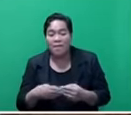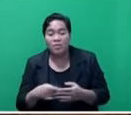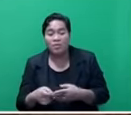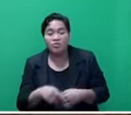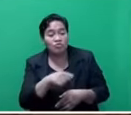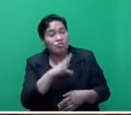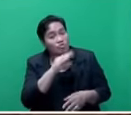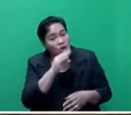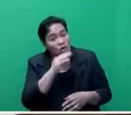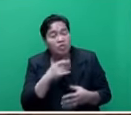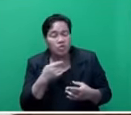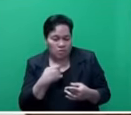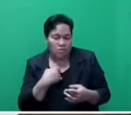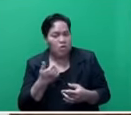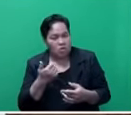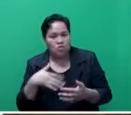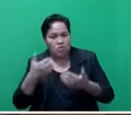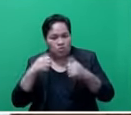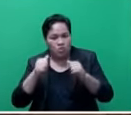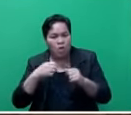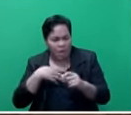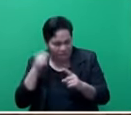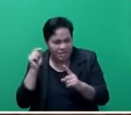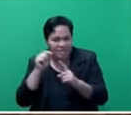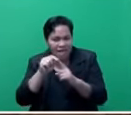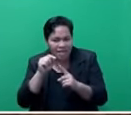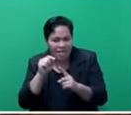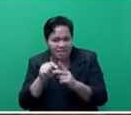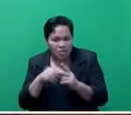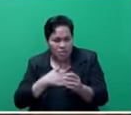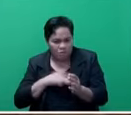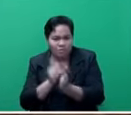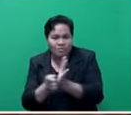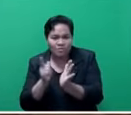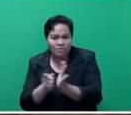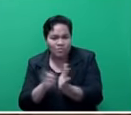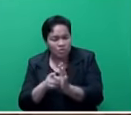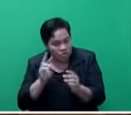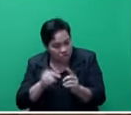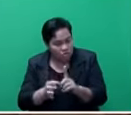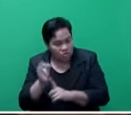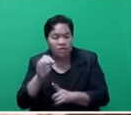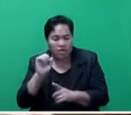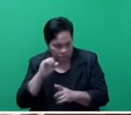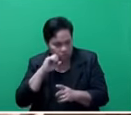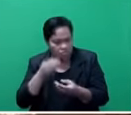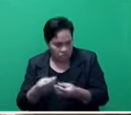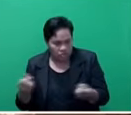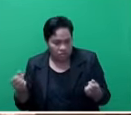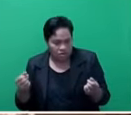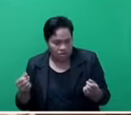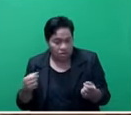have targets. We want constant efficiency improvements, effectiveness improvements, and all of these things as I go through them. Maintaining a